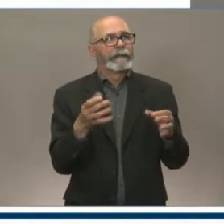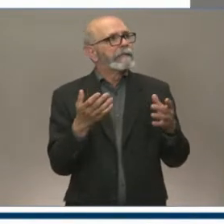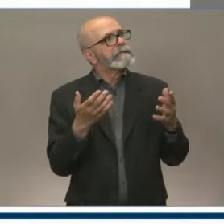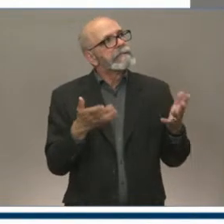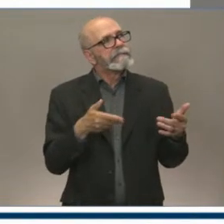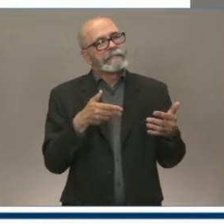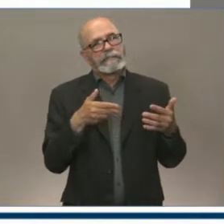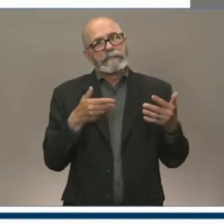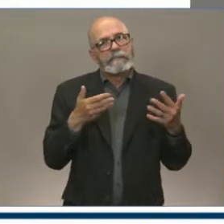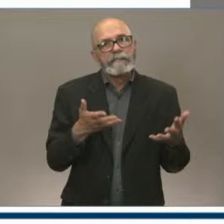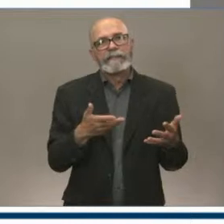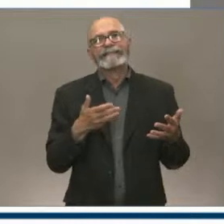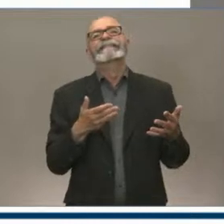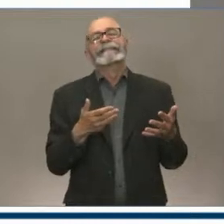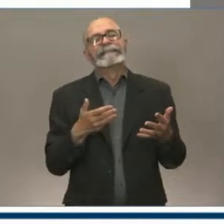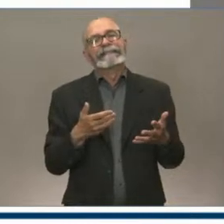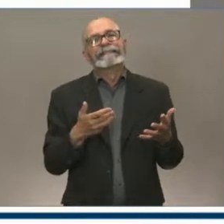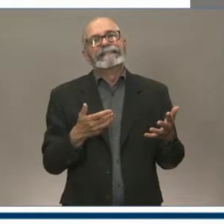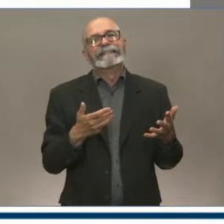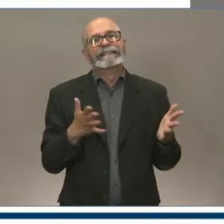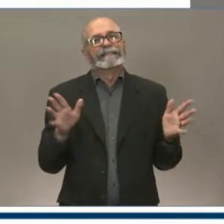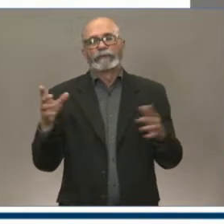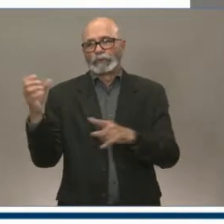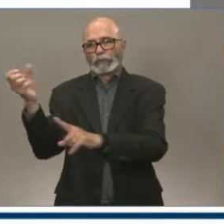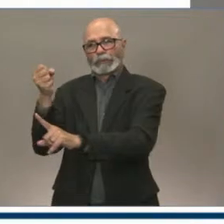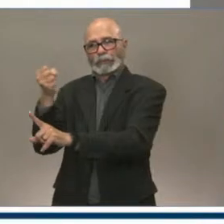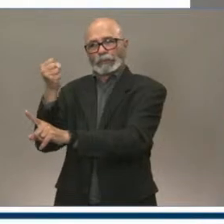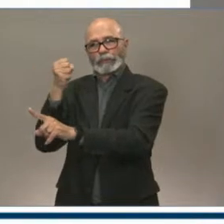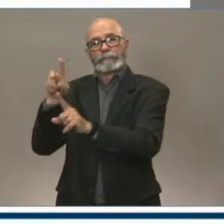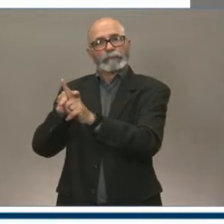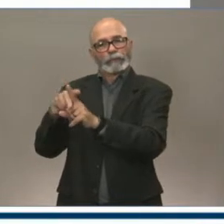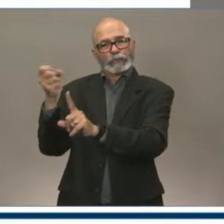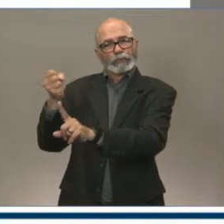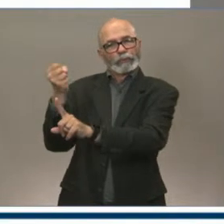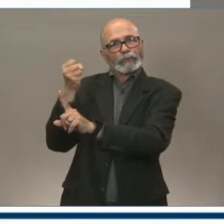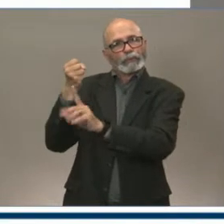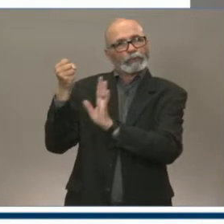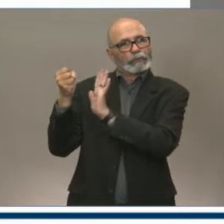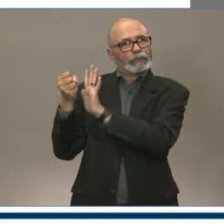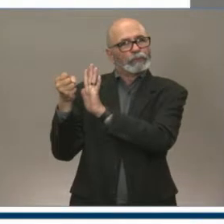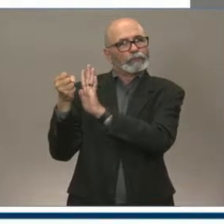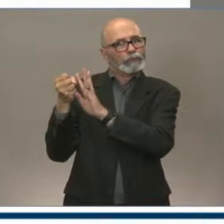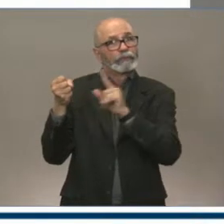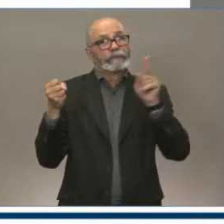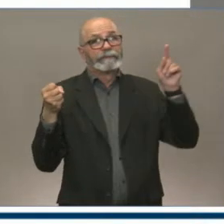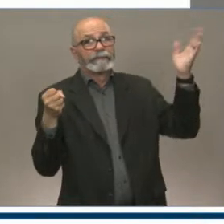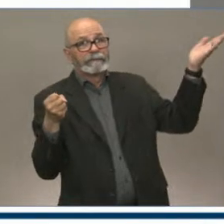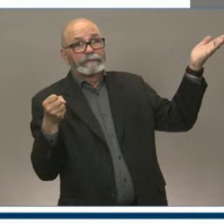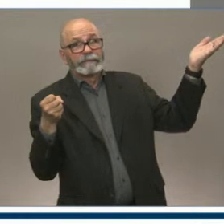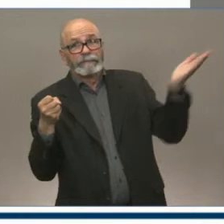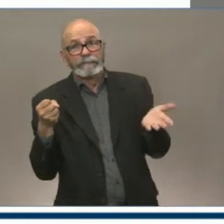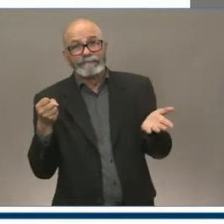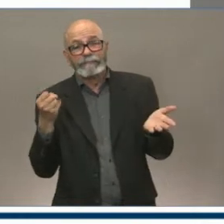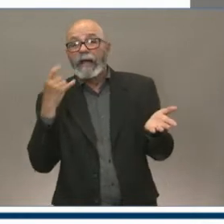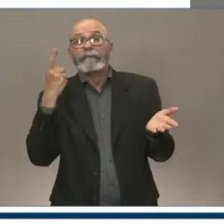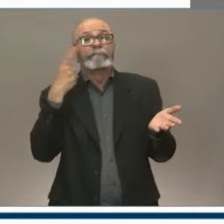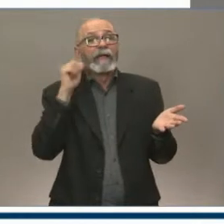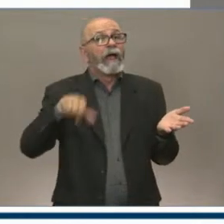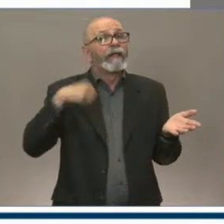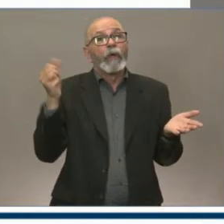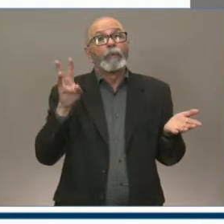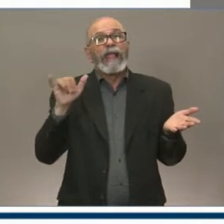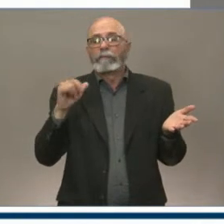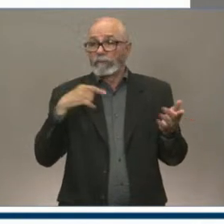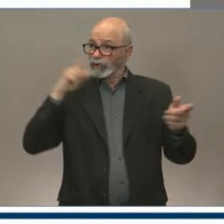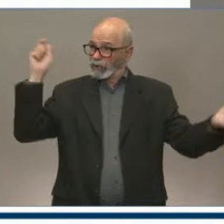remove some appointments. We're not looking at changing our strategy. That we have to have the fastest strategy